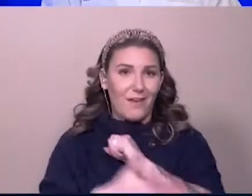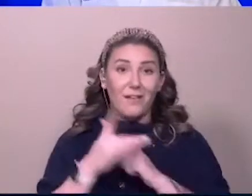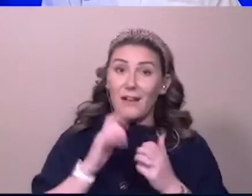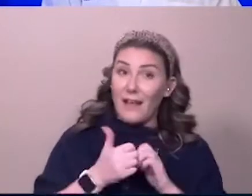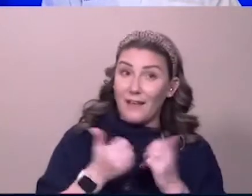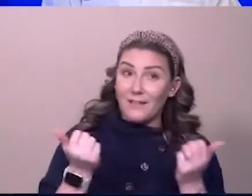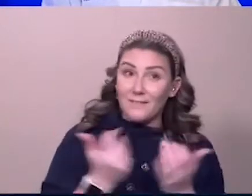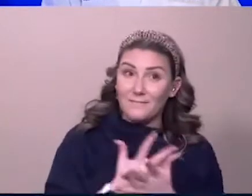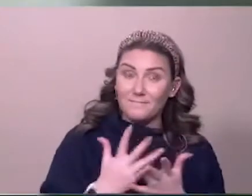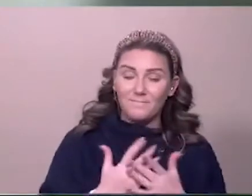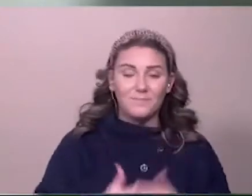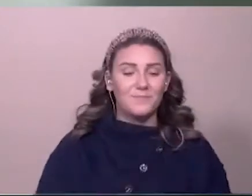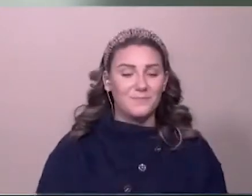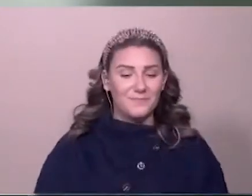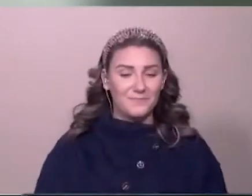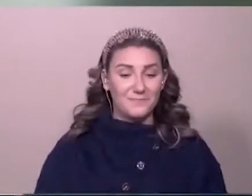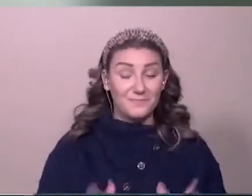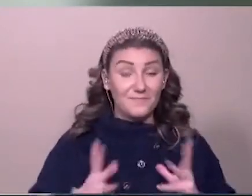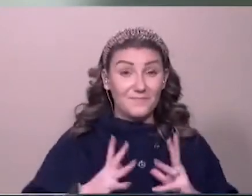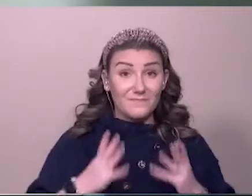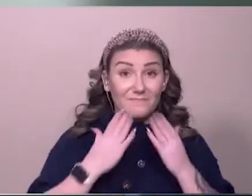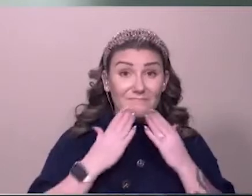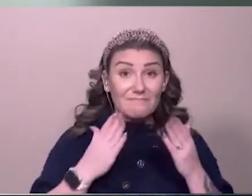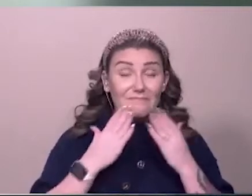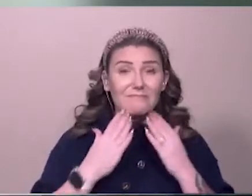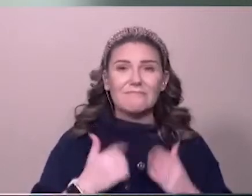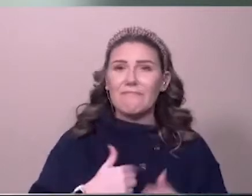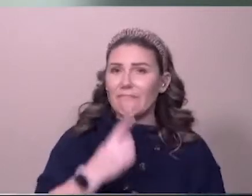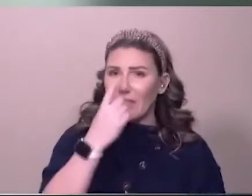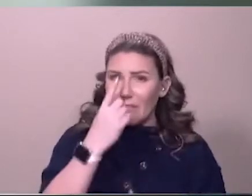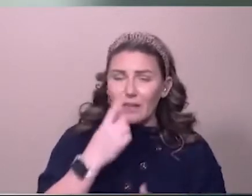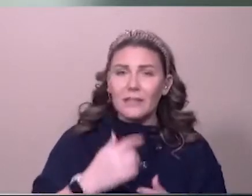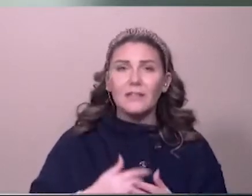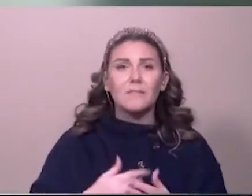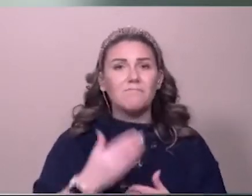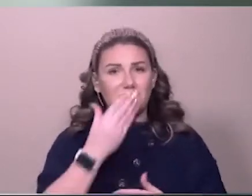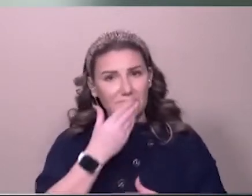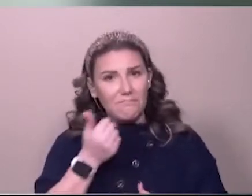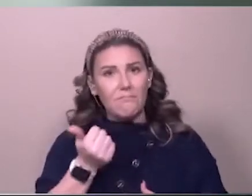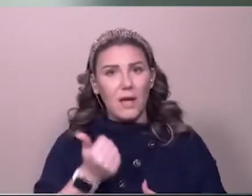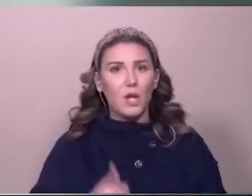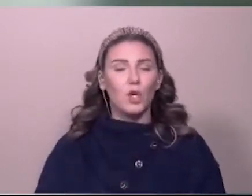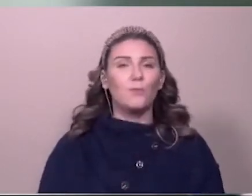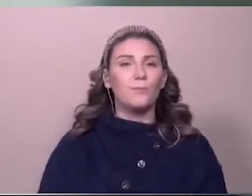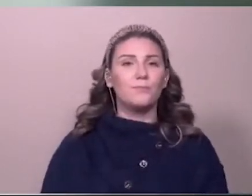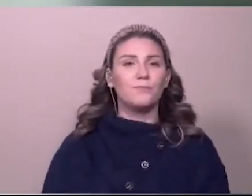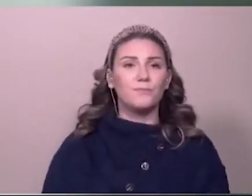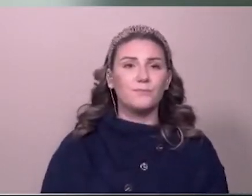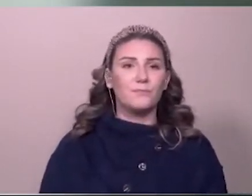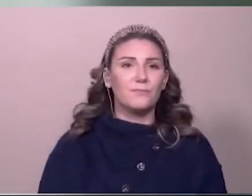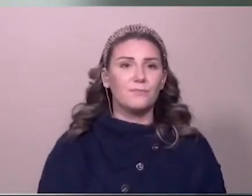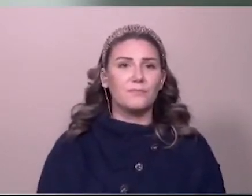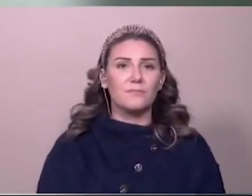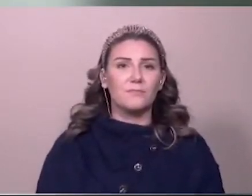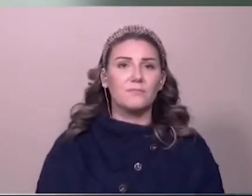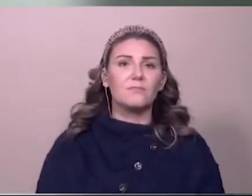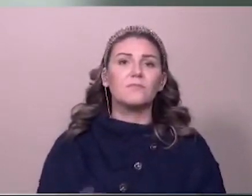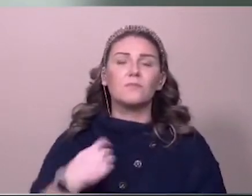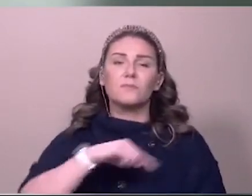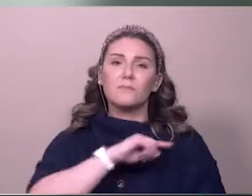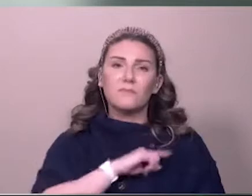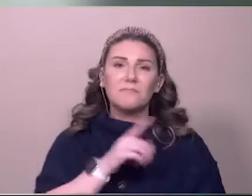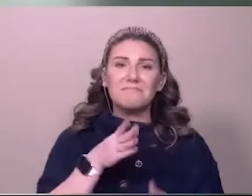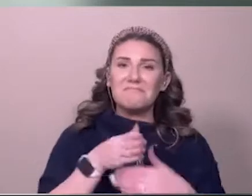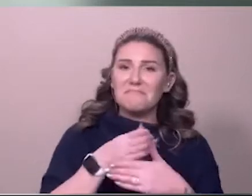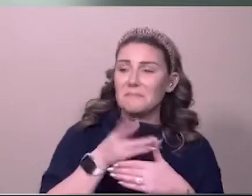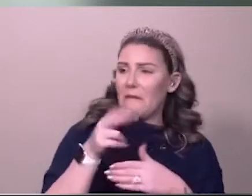Hey, Stites, thanks. I think we're doing better. I think we've vacillated between the low teens. Our